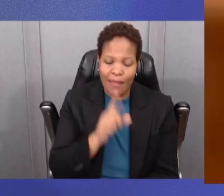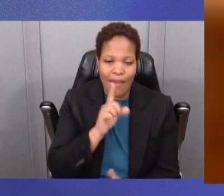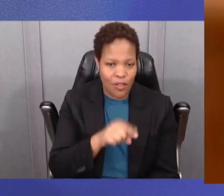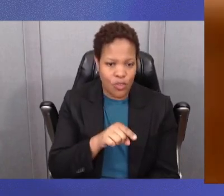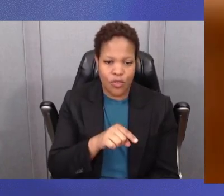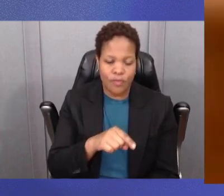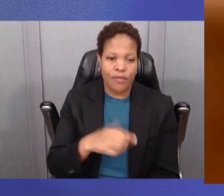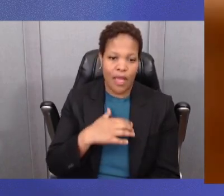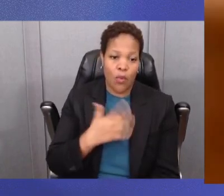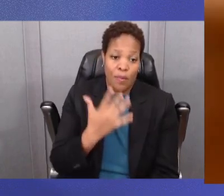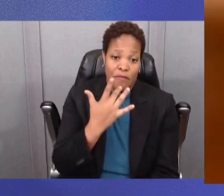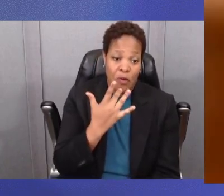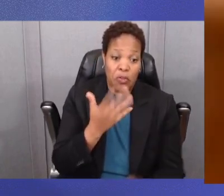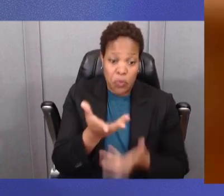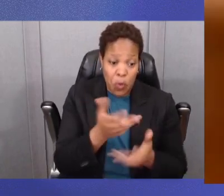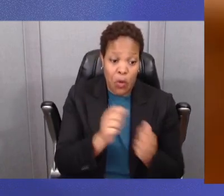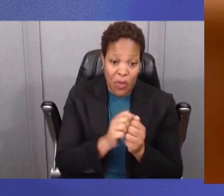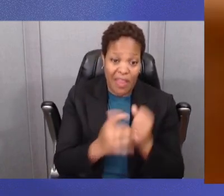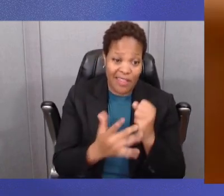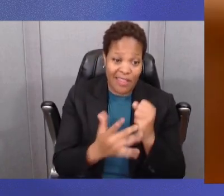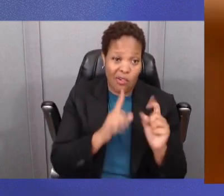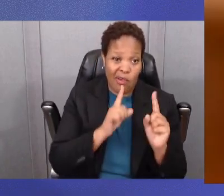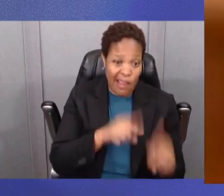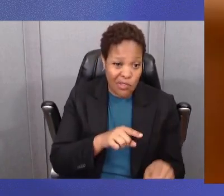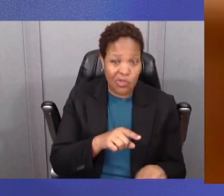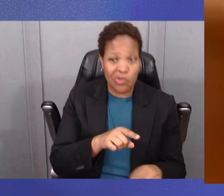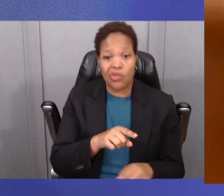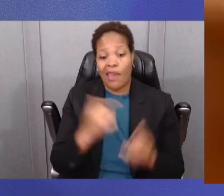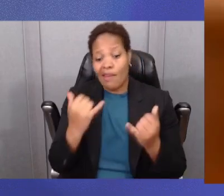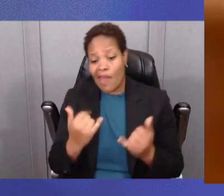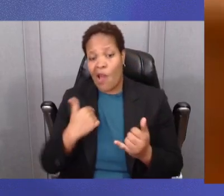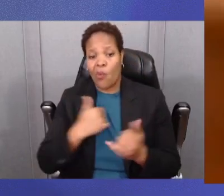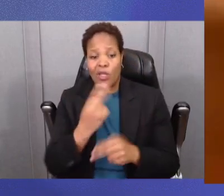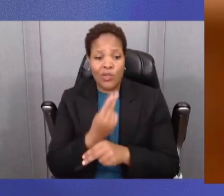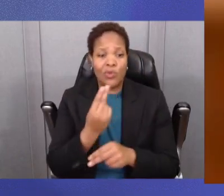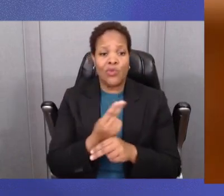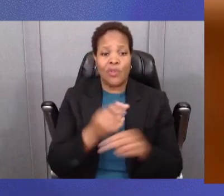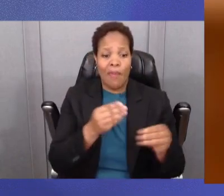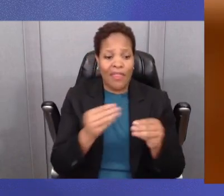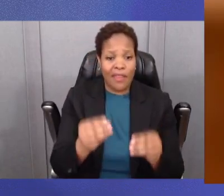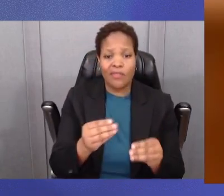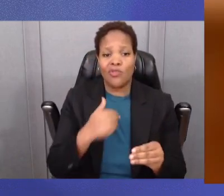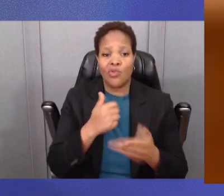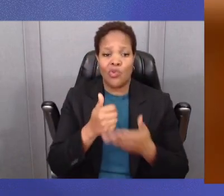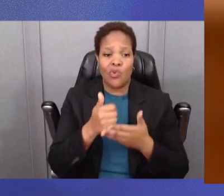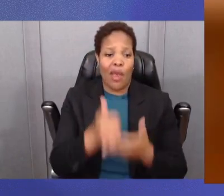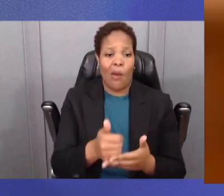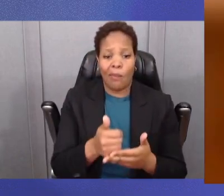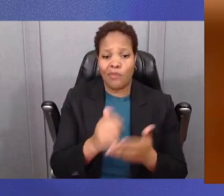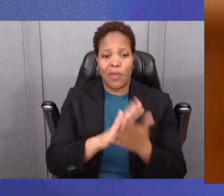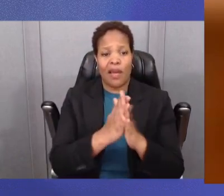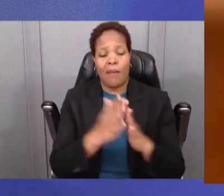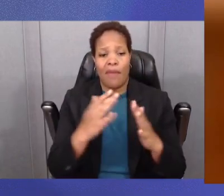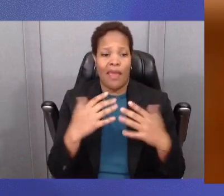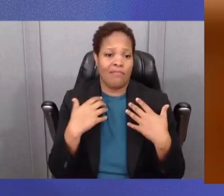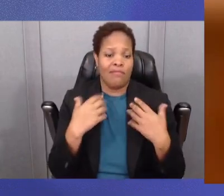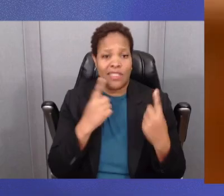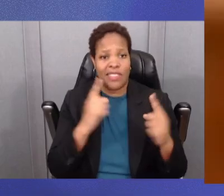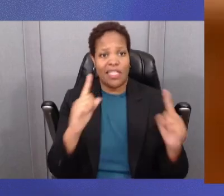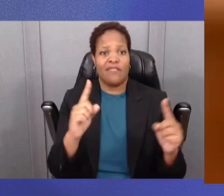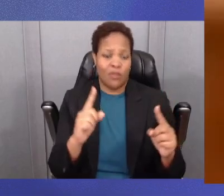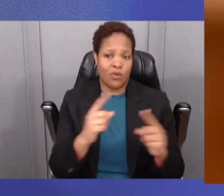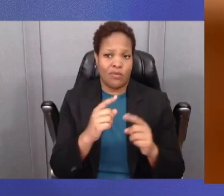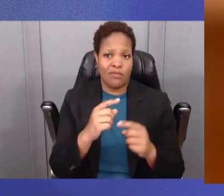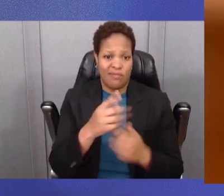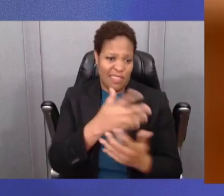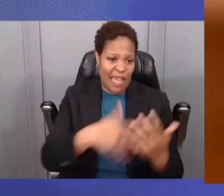we just all commit to use methods that now would help make us become a healthier society, which would involve investments way outside healthcare, the things